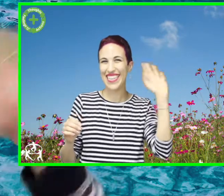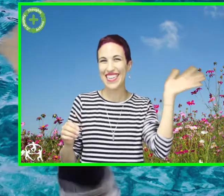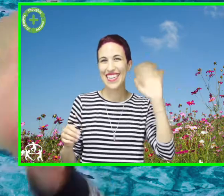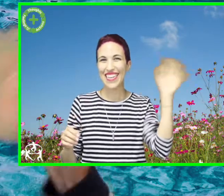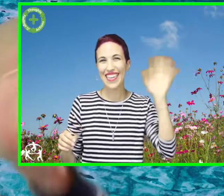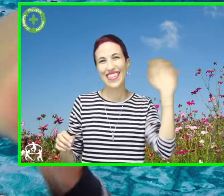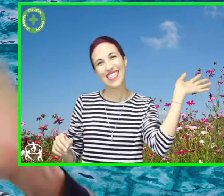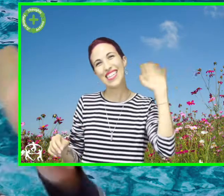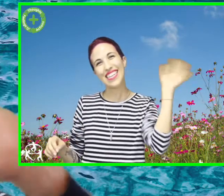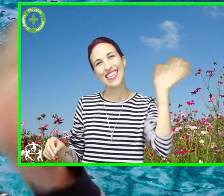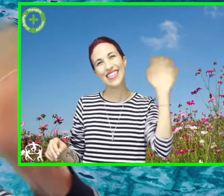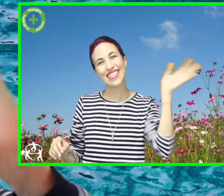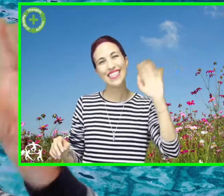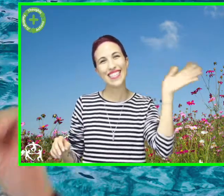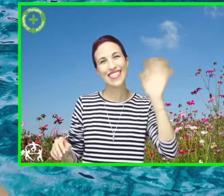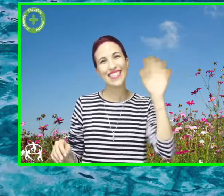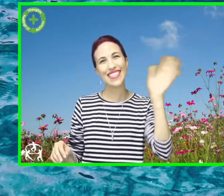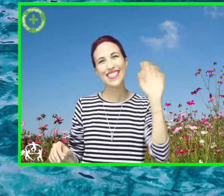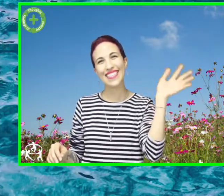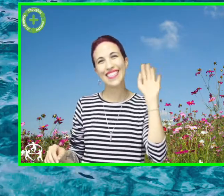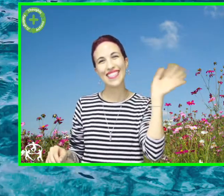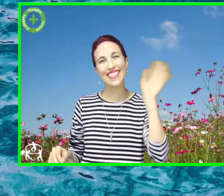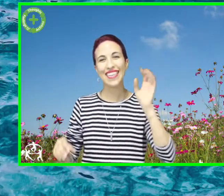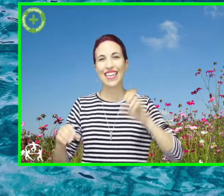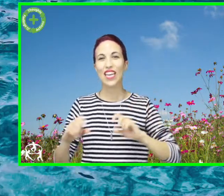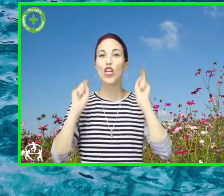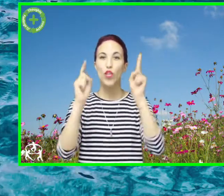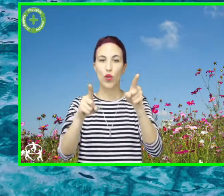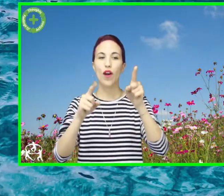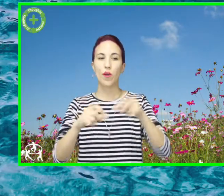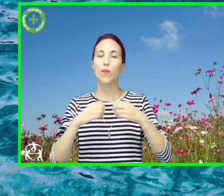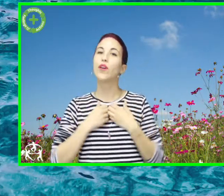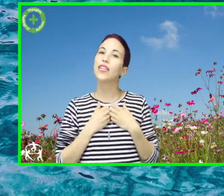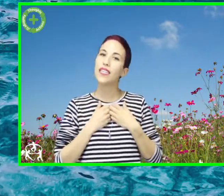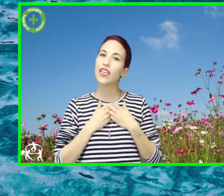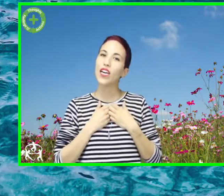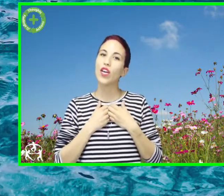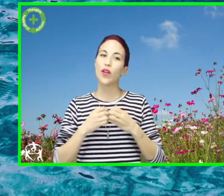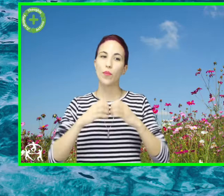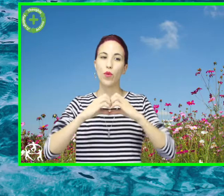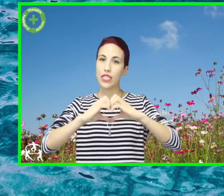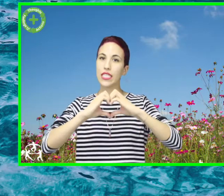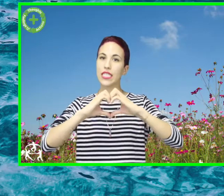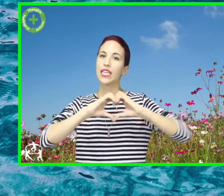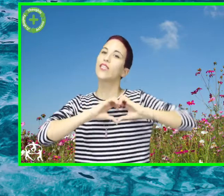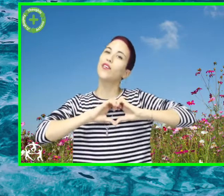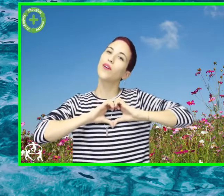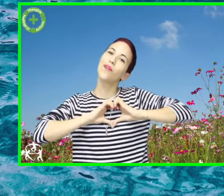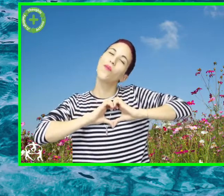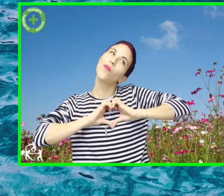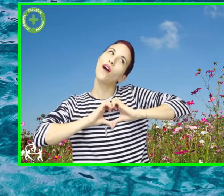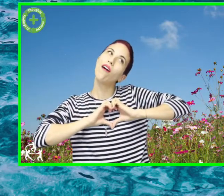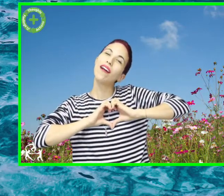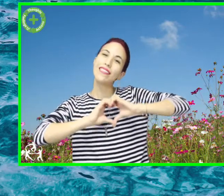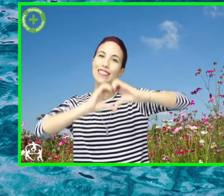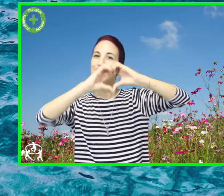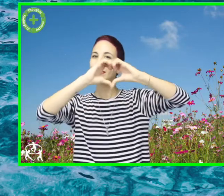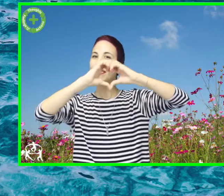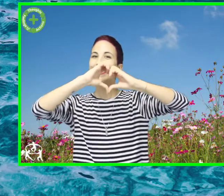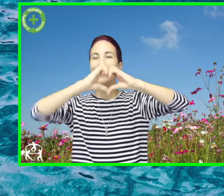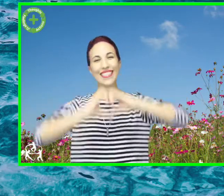get going. We'll see you next week. And remember this, you are unique, you're important, and you are